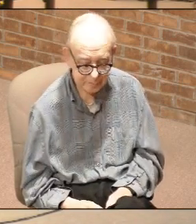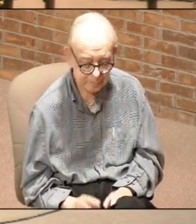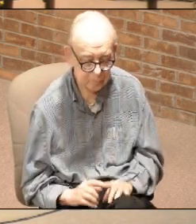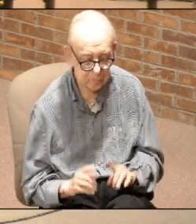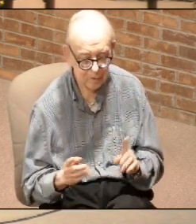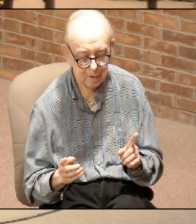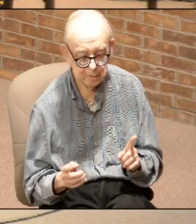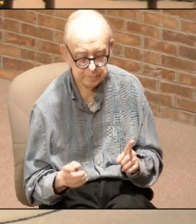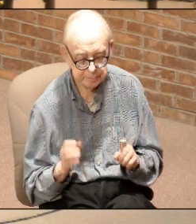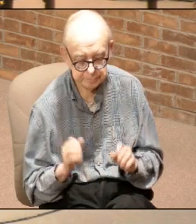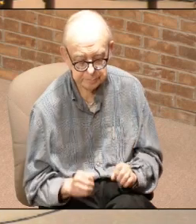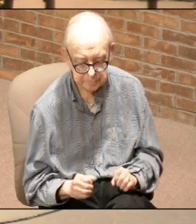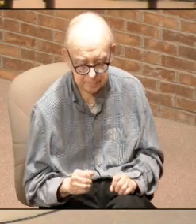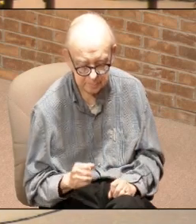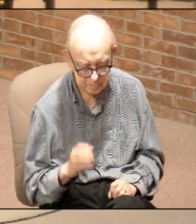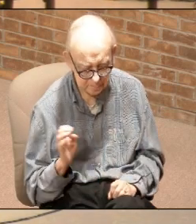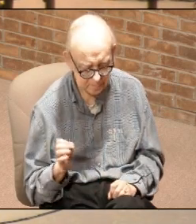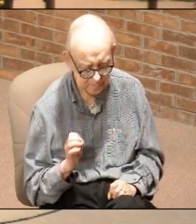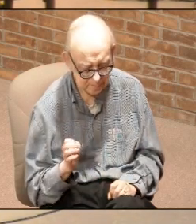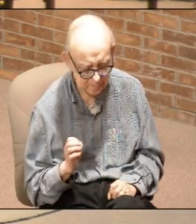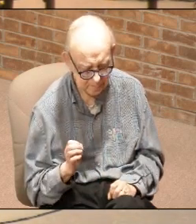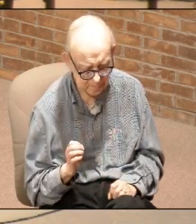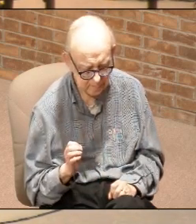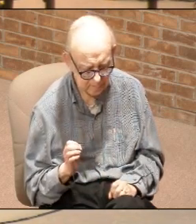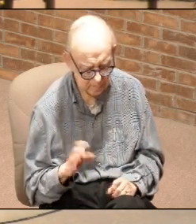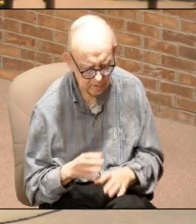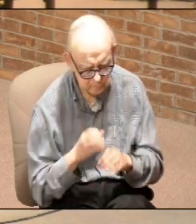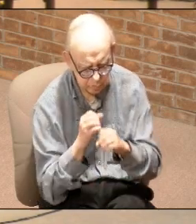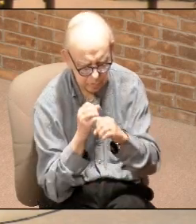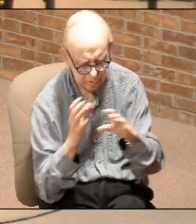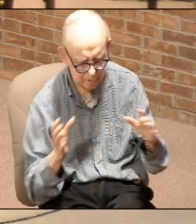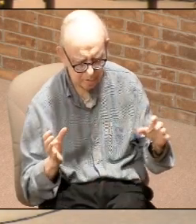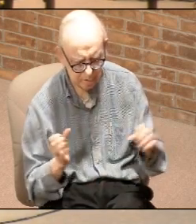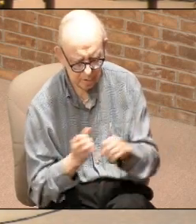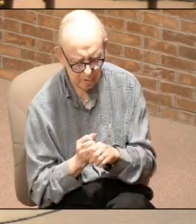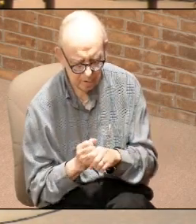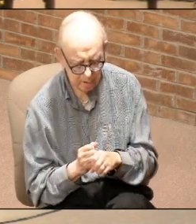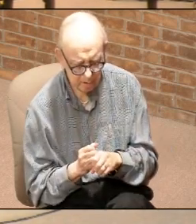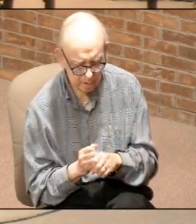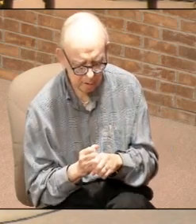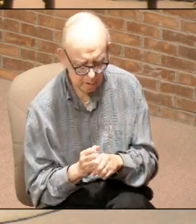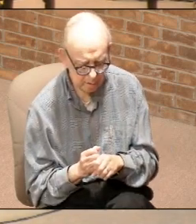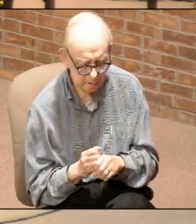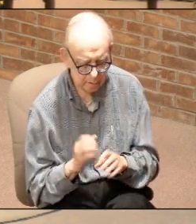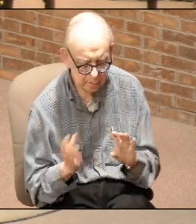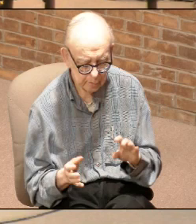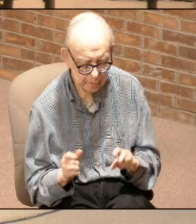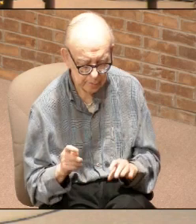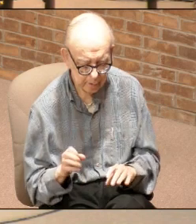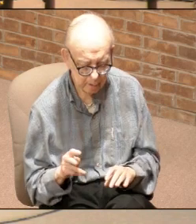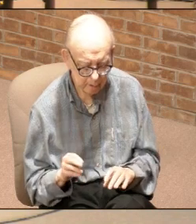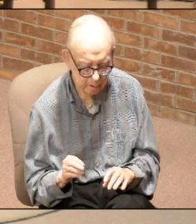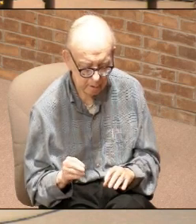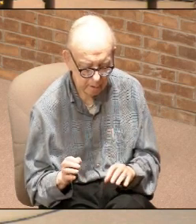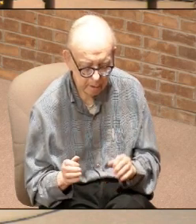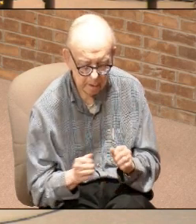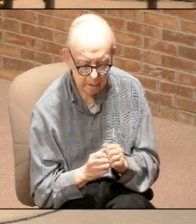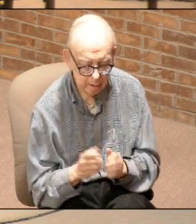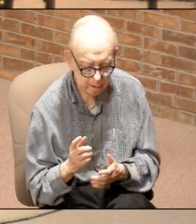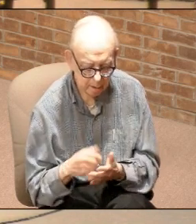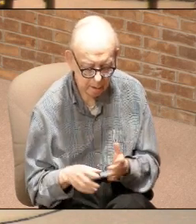but can you ever just imagine getting a bunch of oxen together what do you get